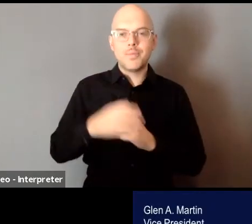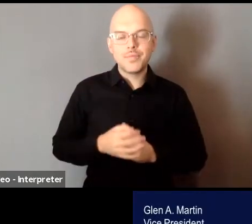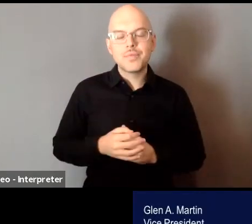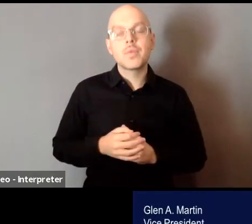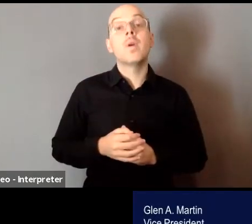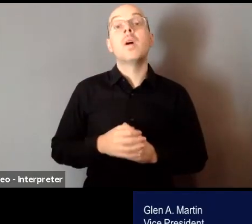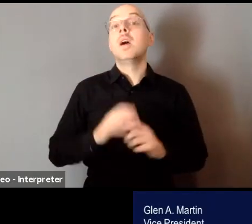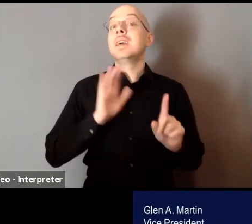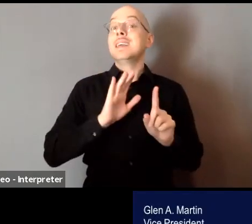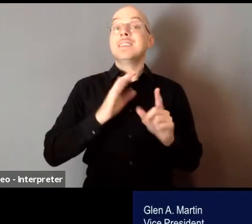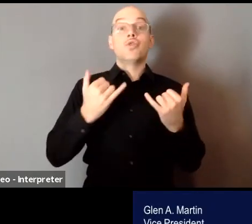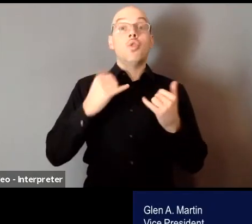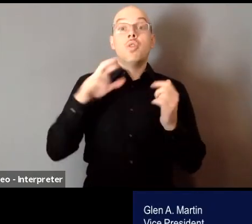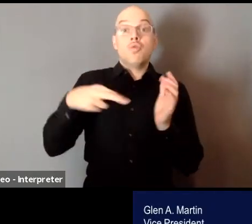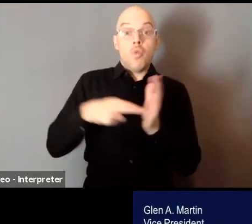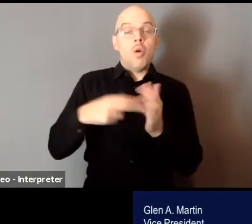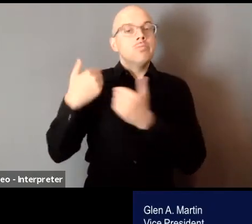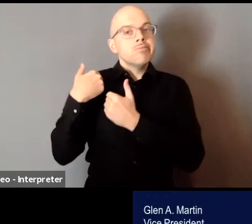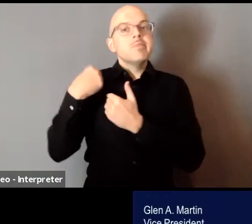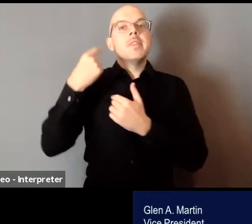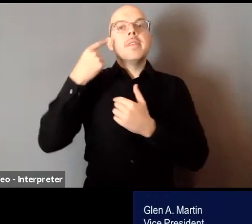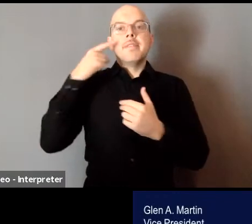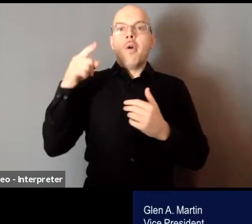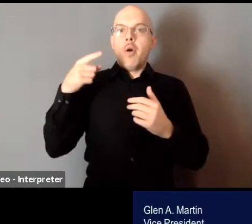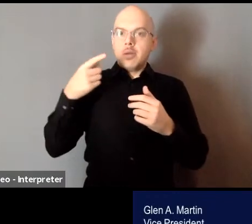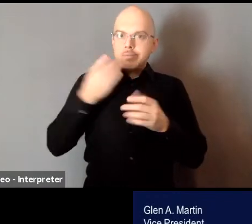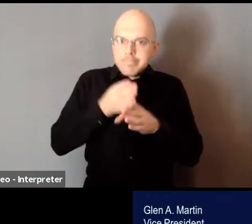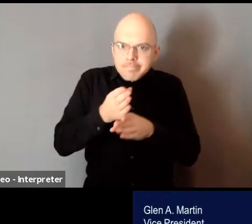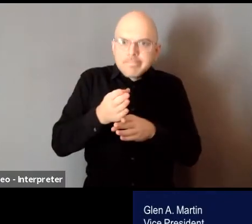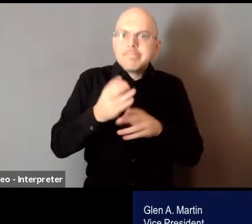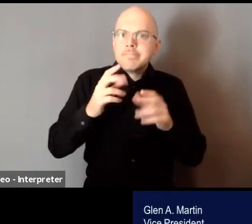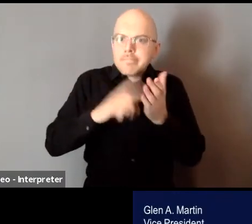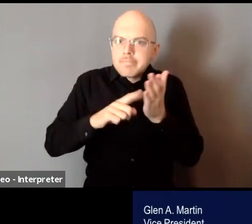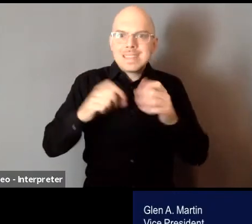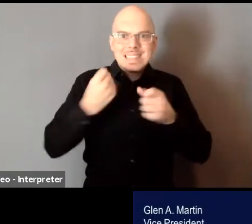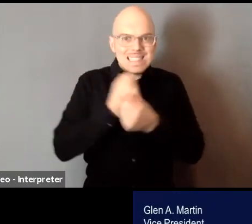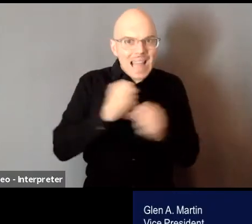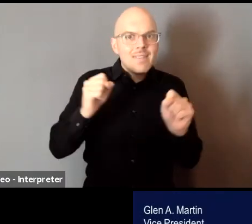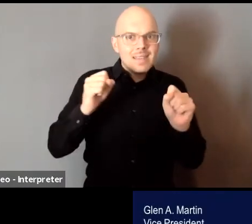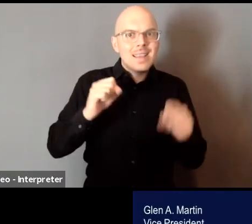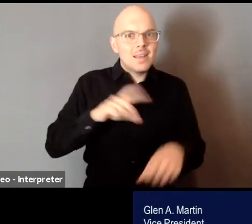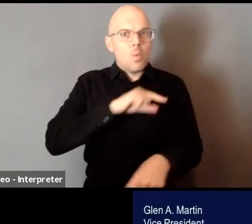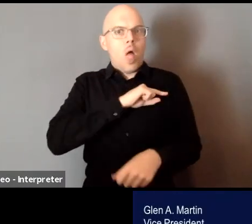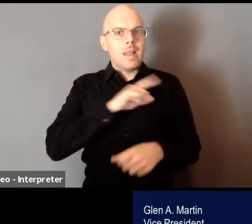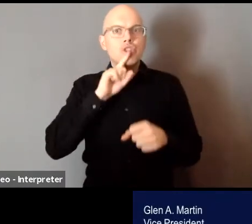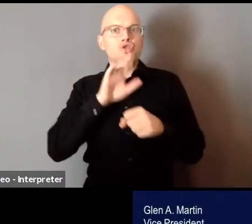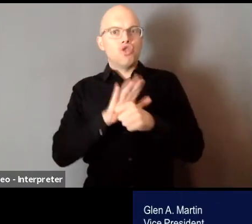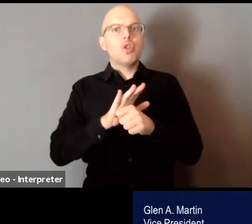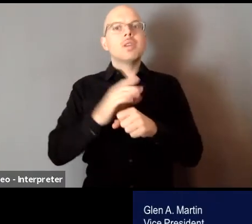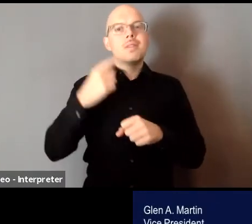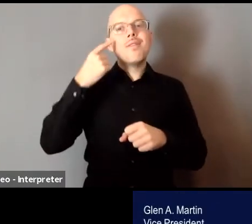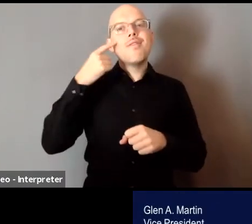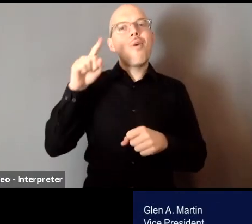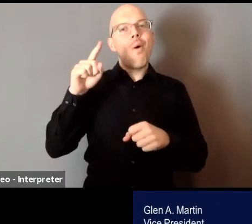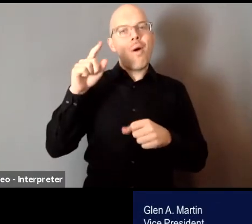direction as the focal point for safety and quality assurance for this air traffic